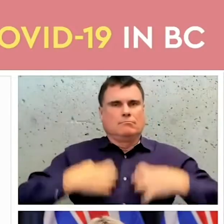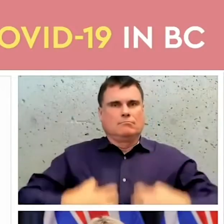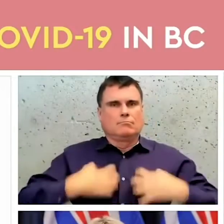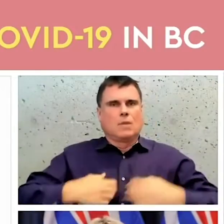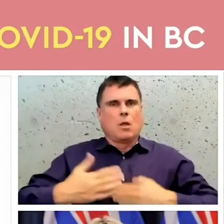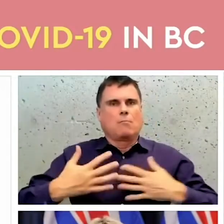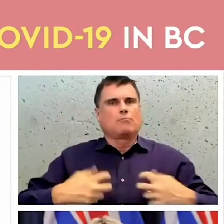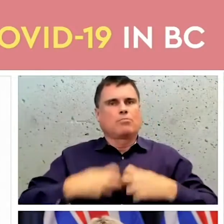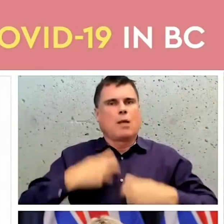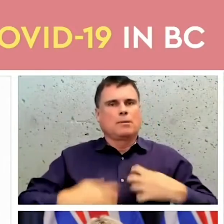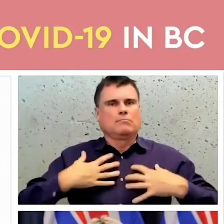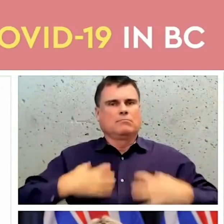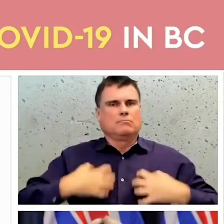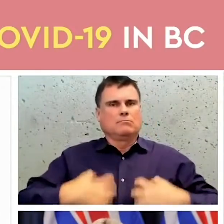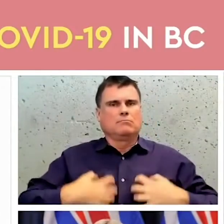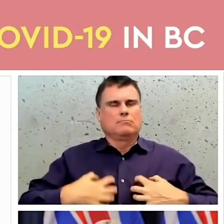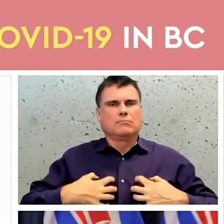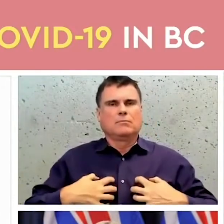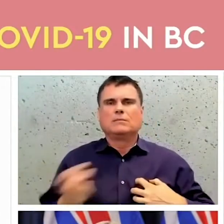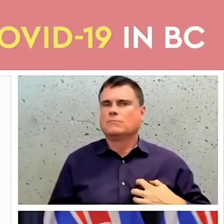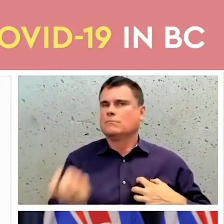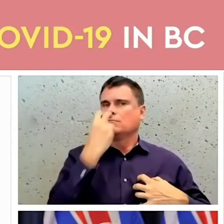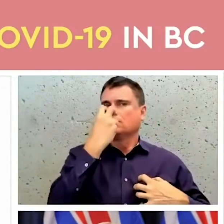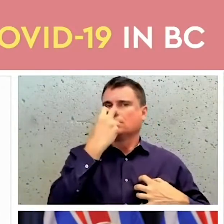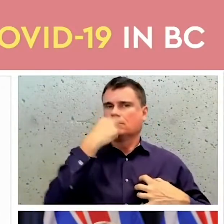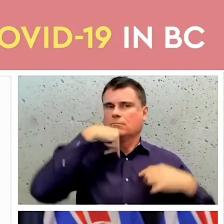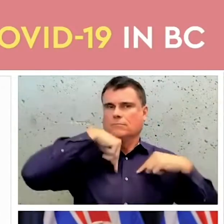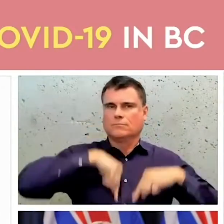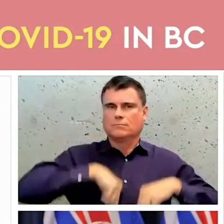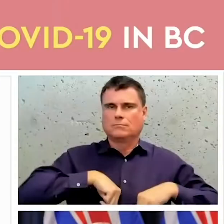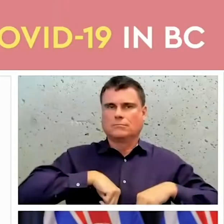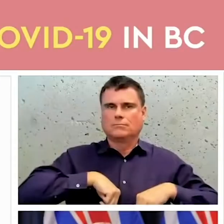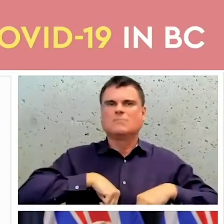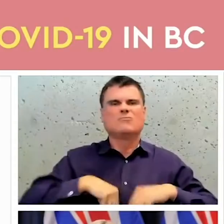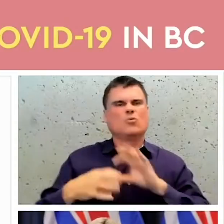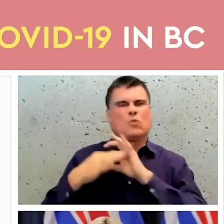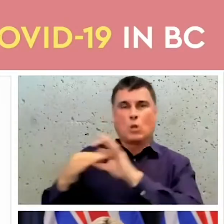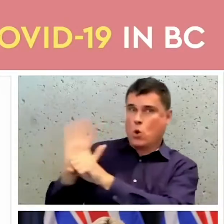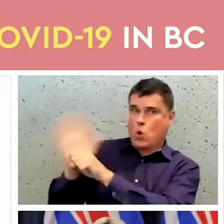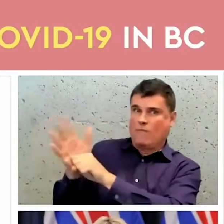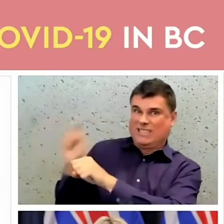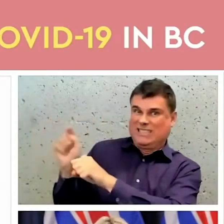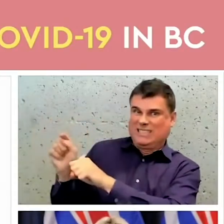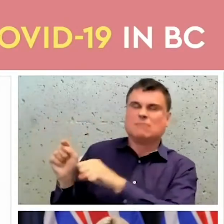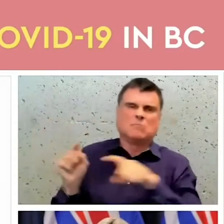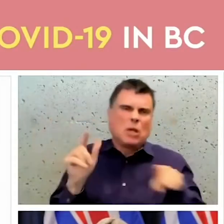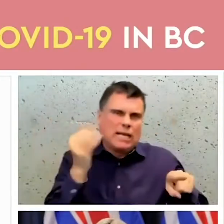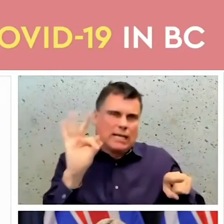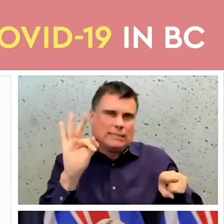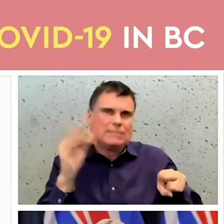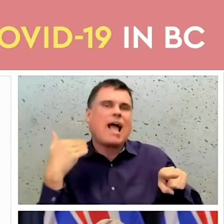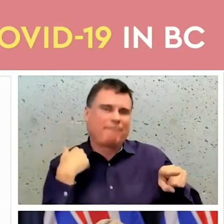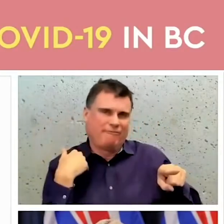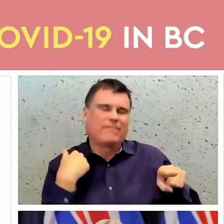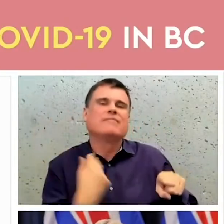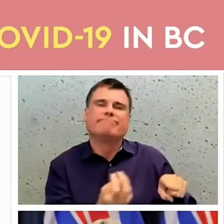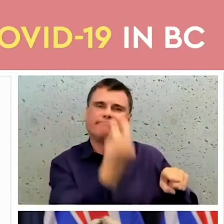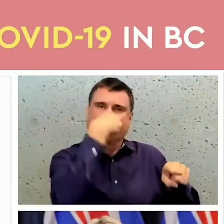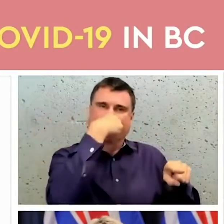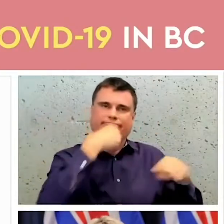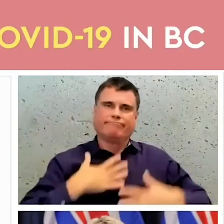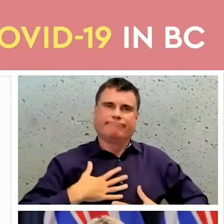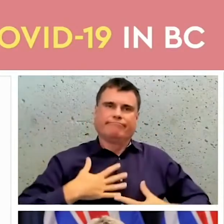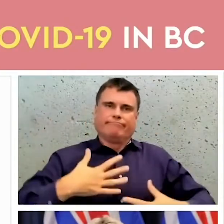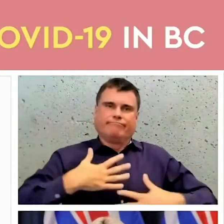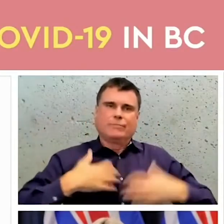see with adverse events following vaccination. And the risk of experiencing a serious adverse event is